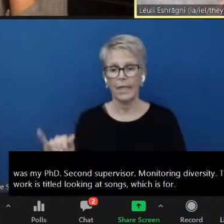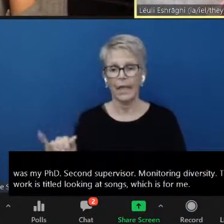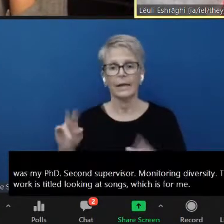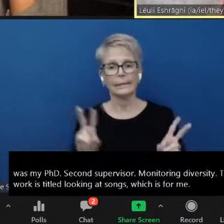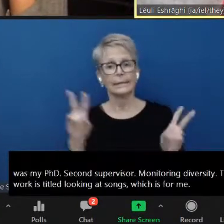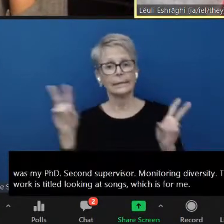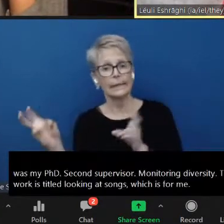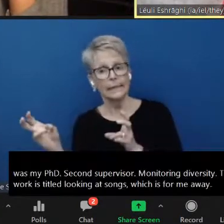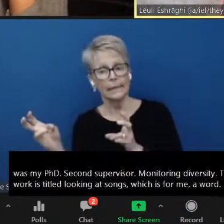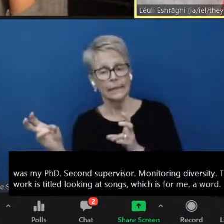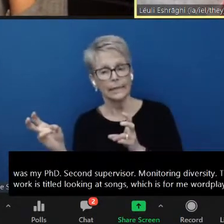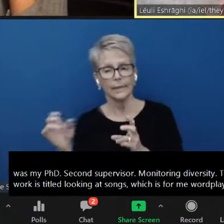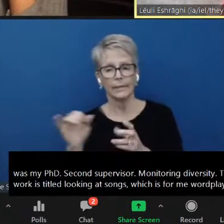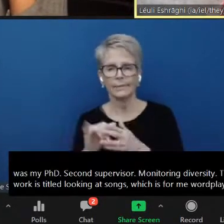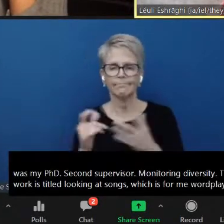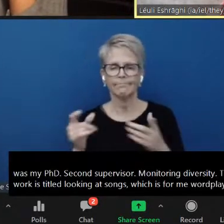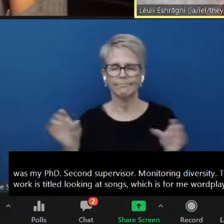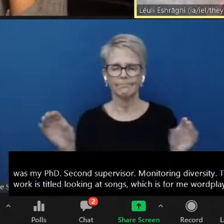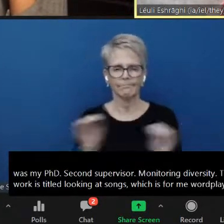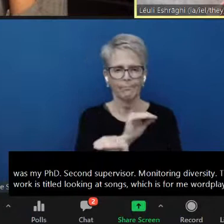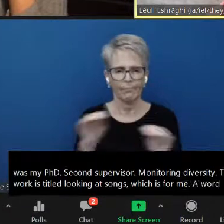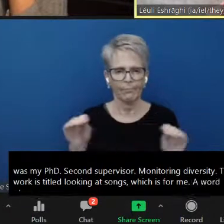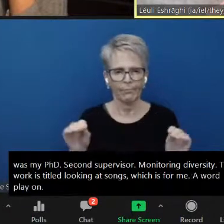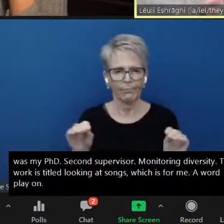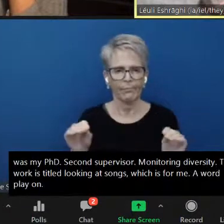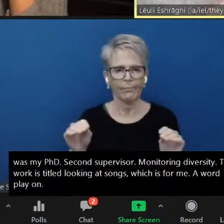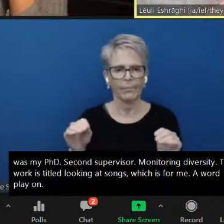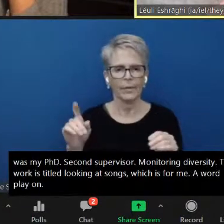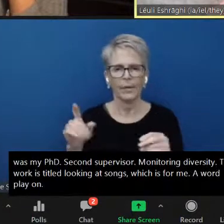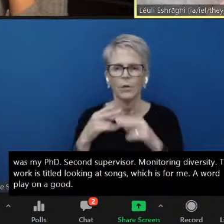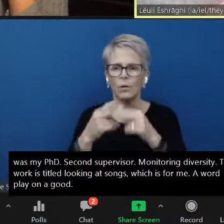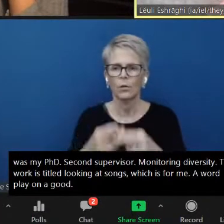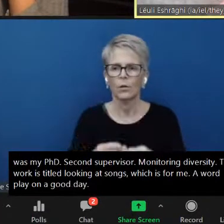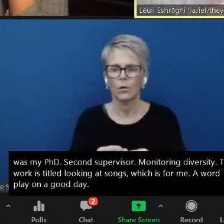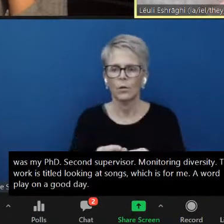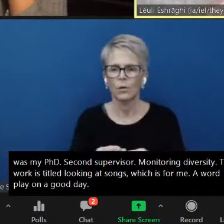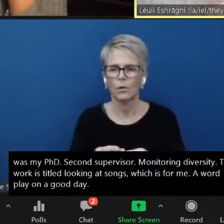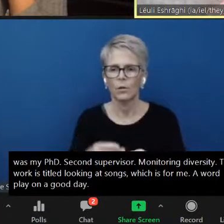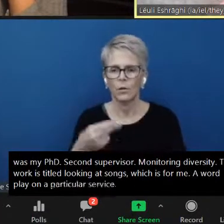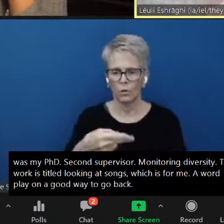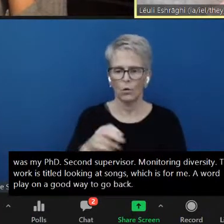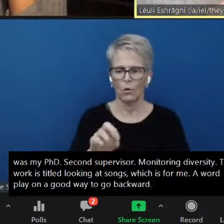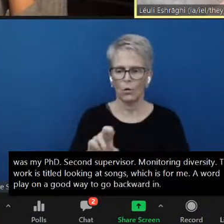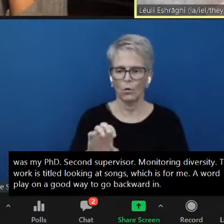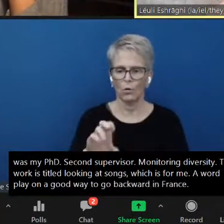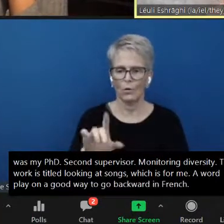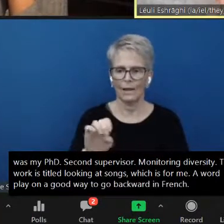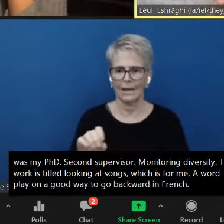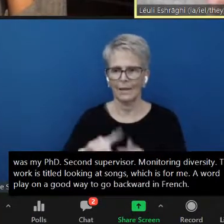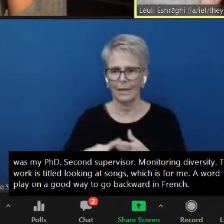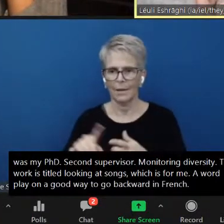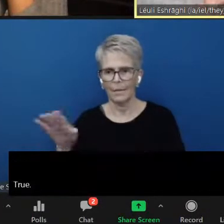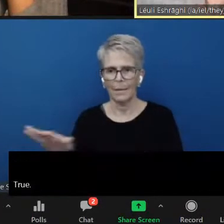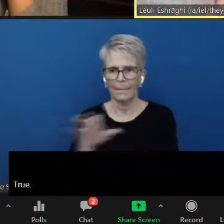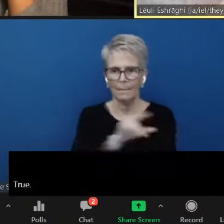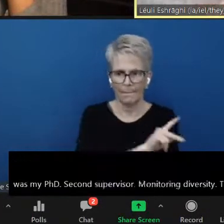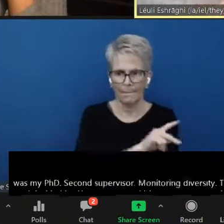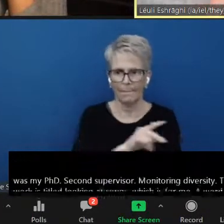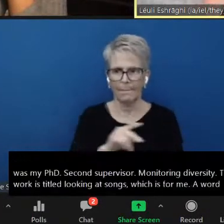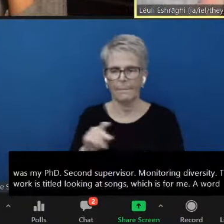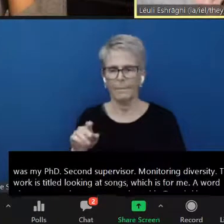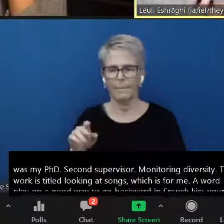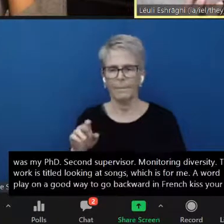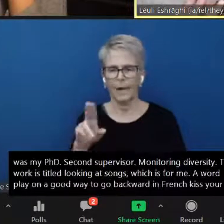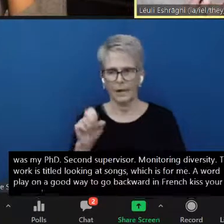me a wordplay on reculer, to go backward in French, cul, ass,